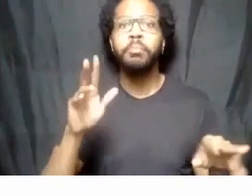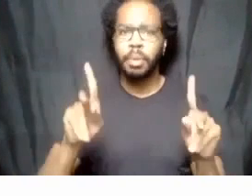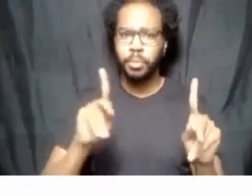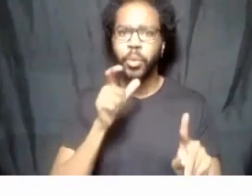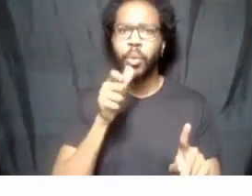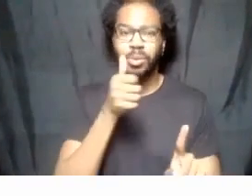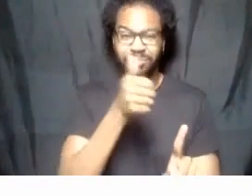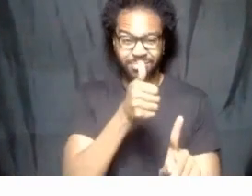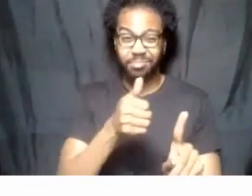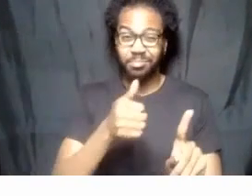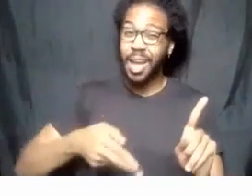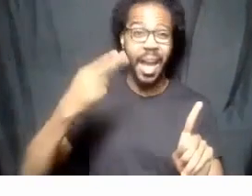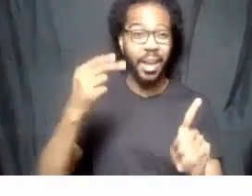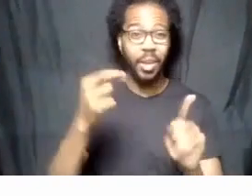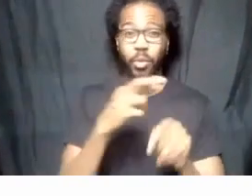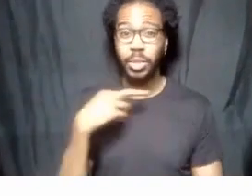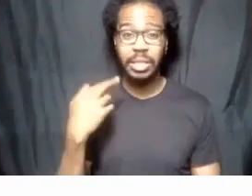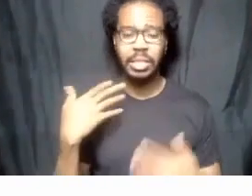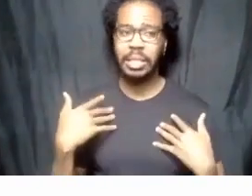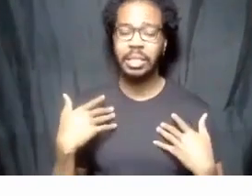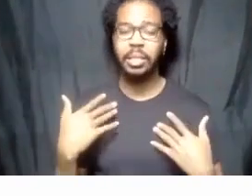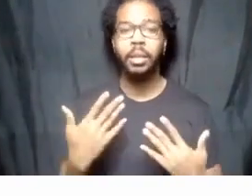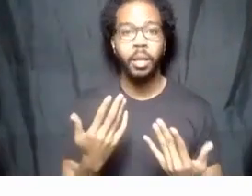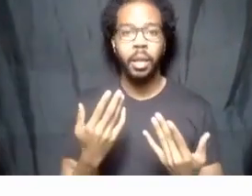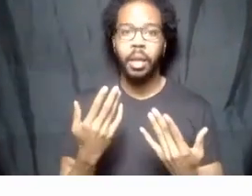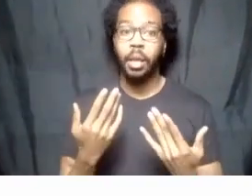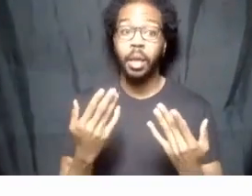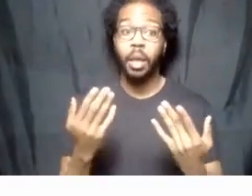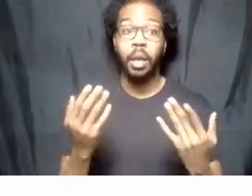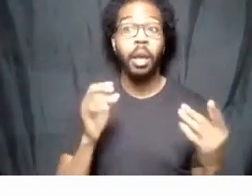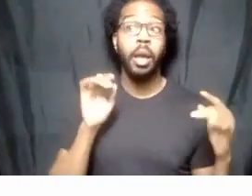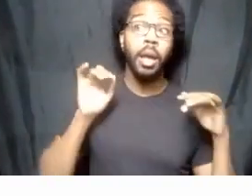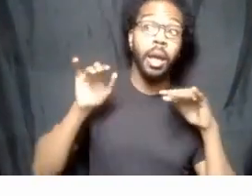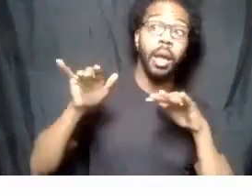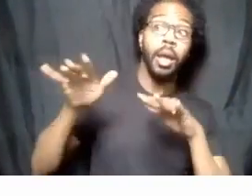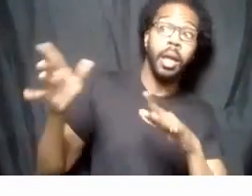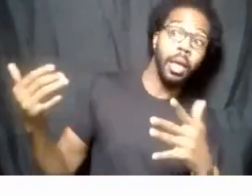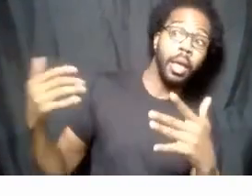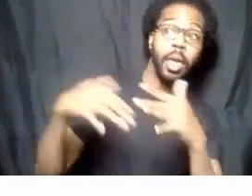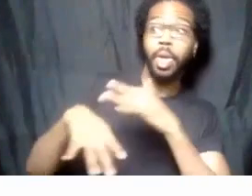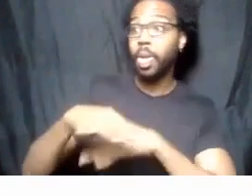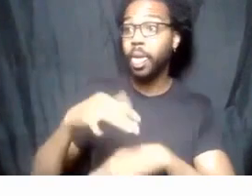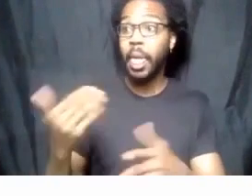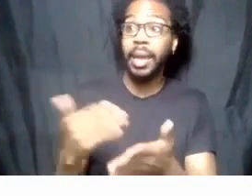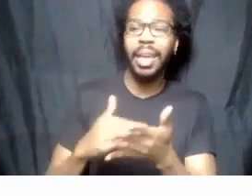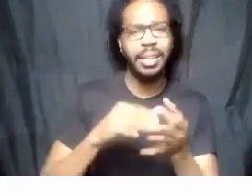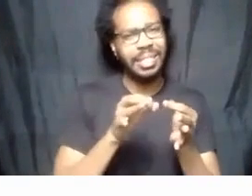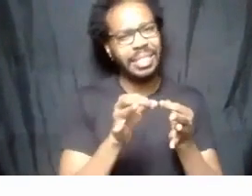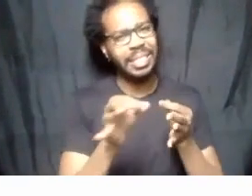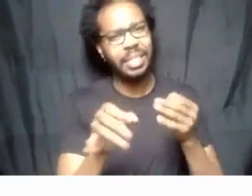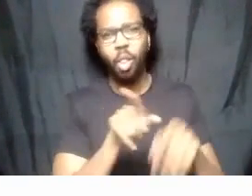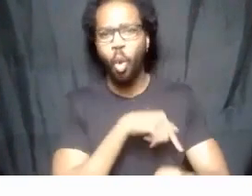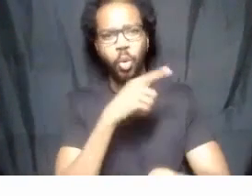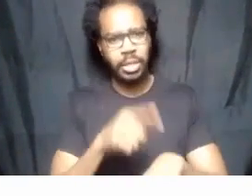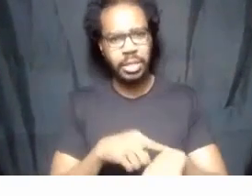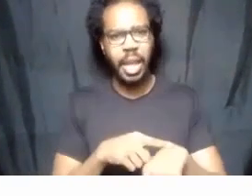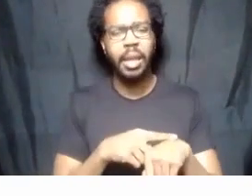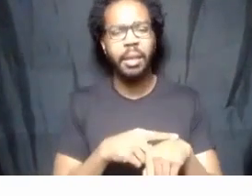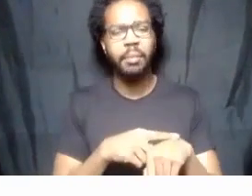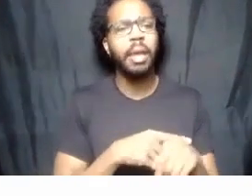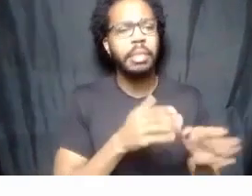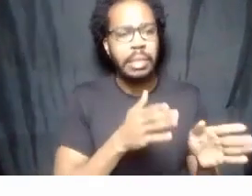risk, the reopening is going to take a longer time. And, it's going to be something that's phased in. And,